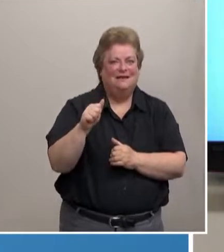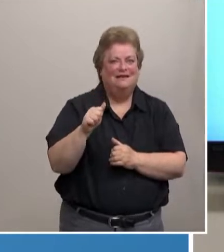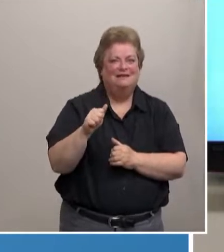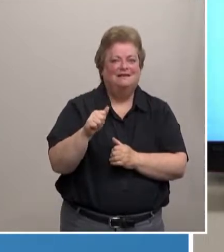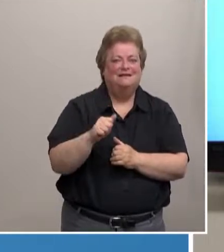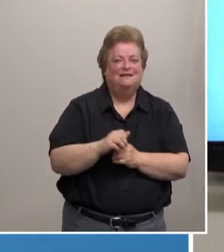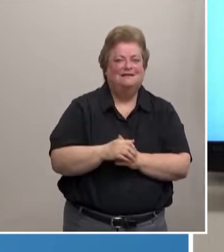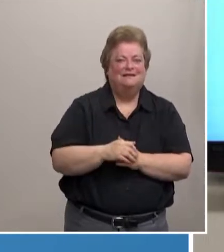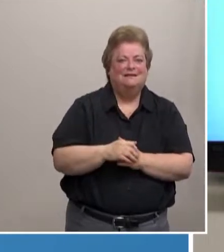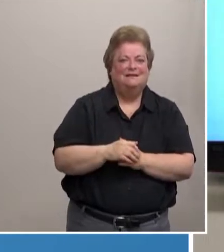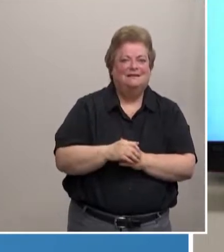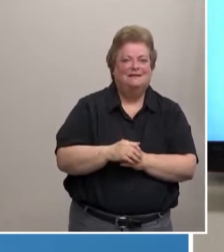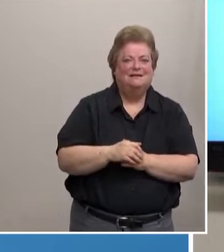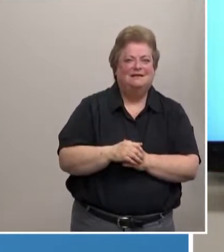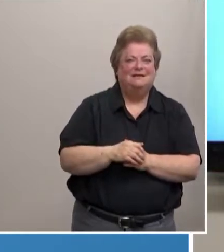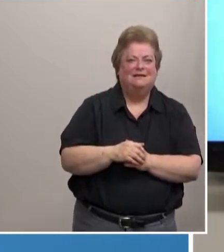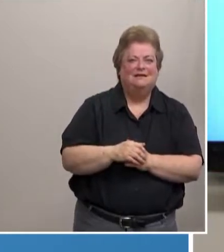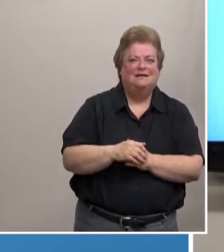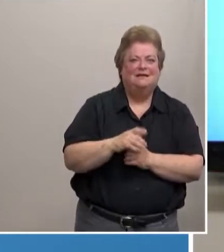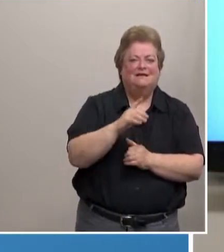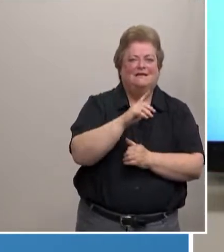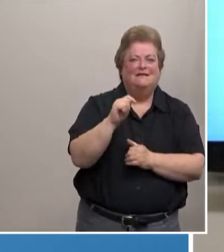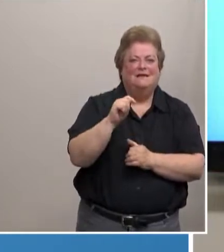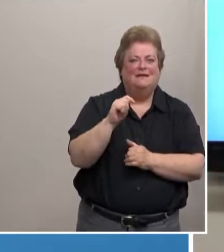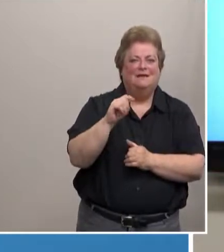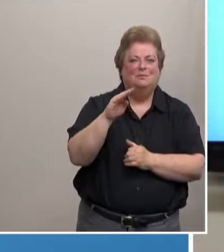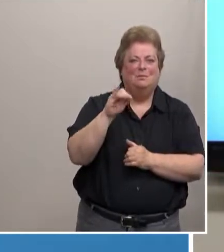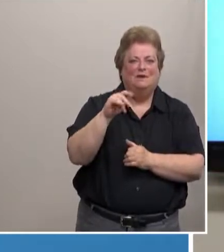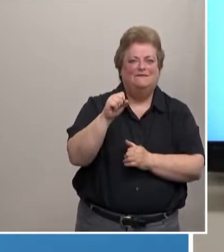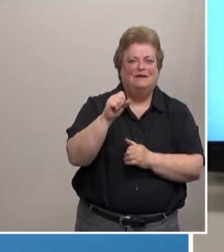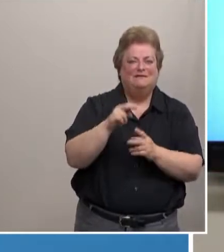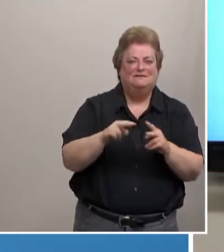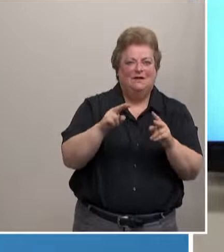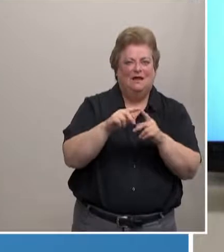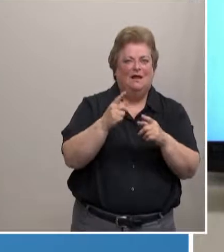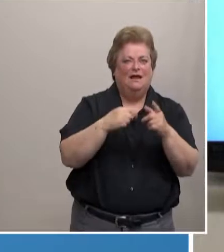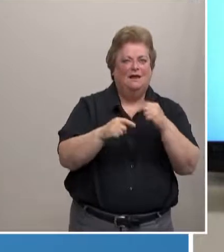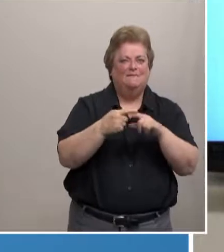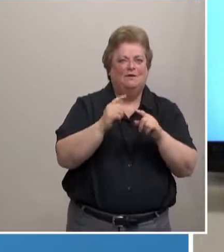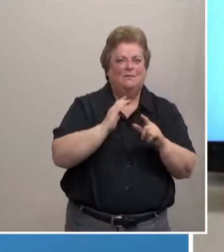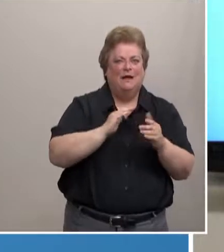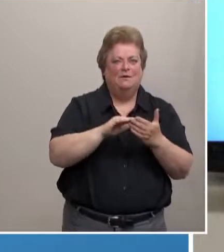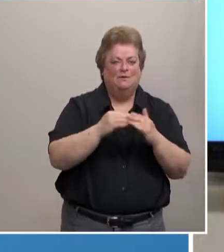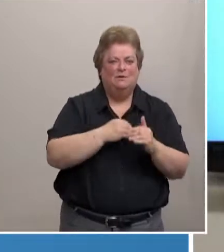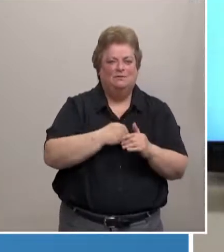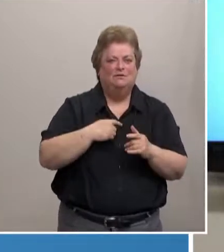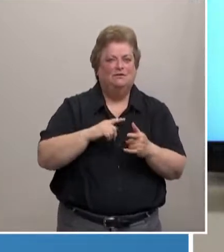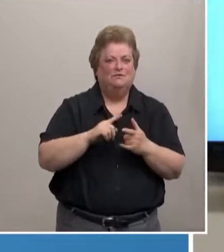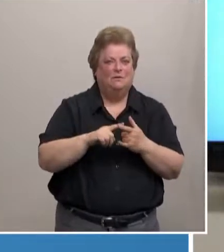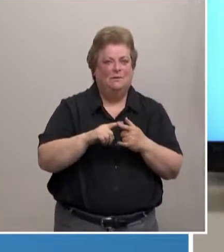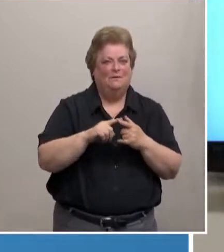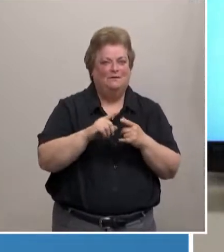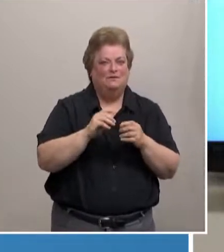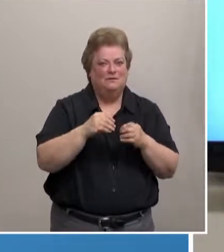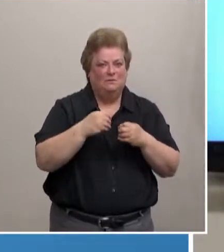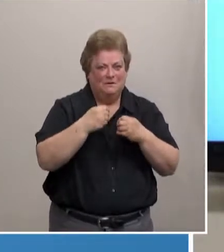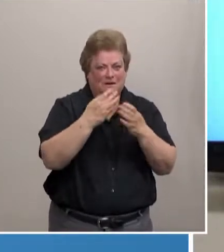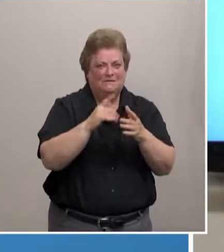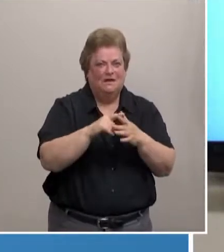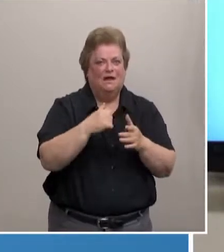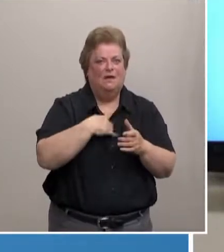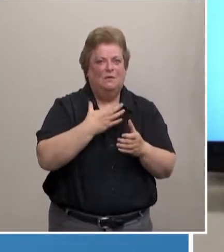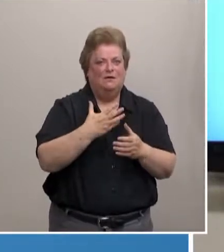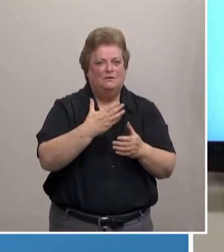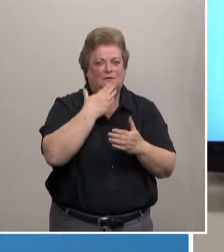The briefing's value comes from our community members' ability to access the information presented in them. And as such, I want to